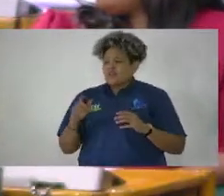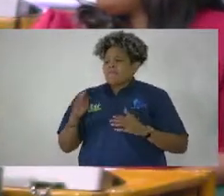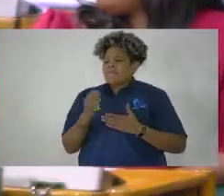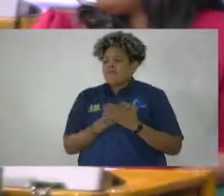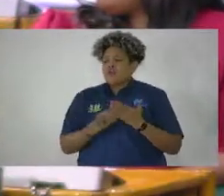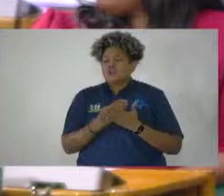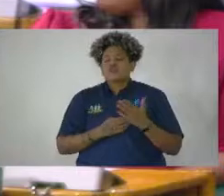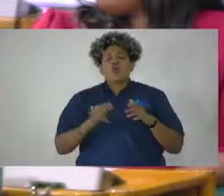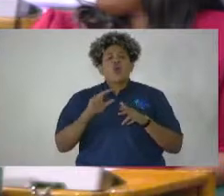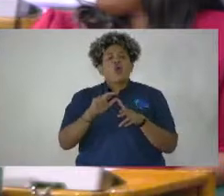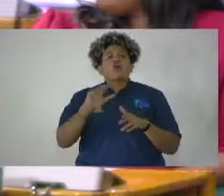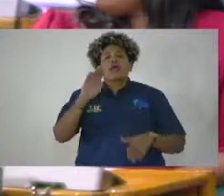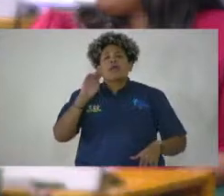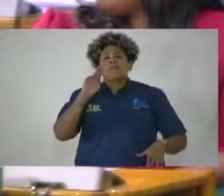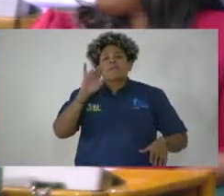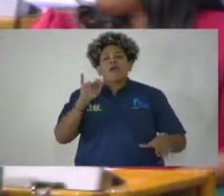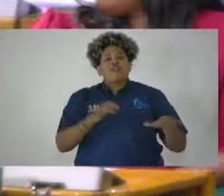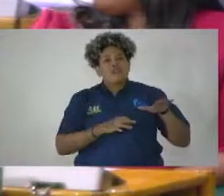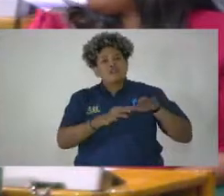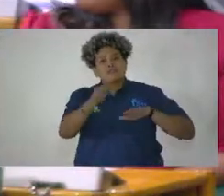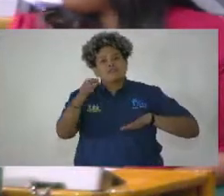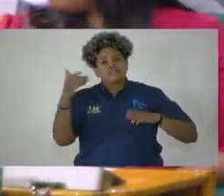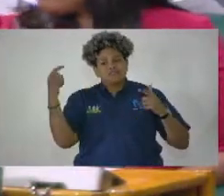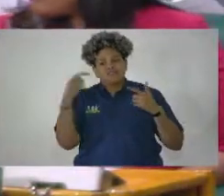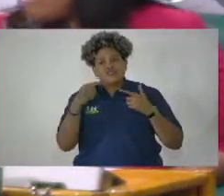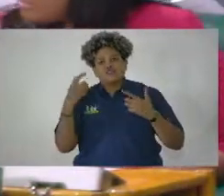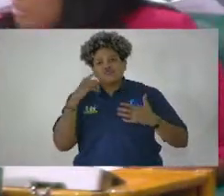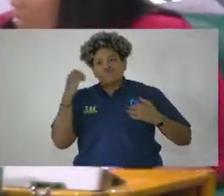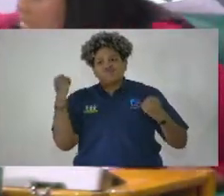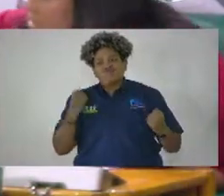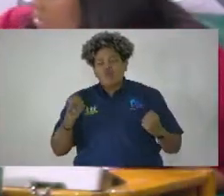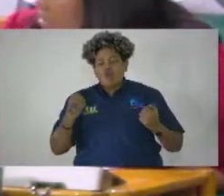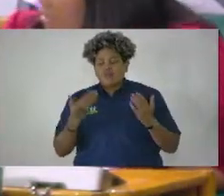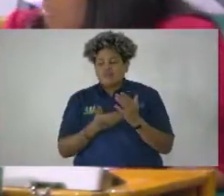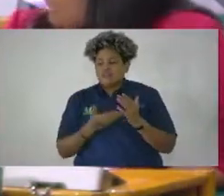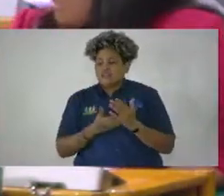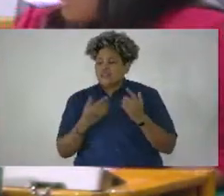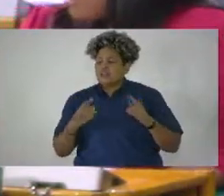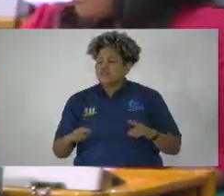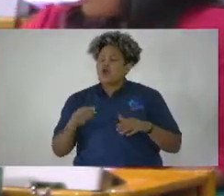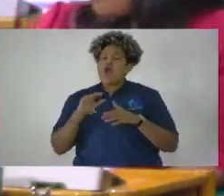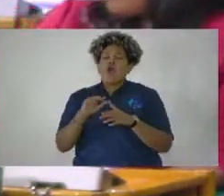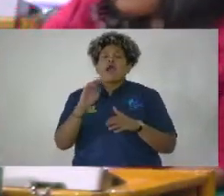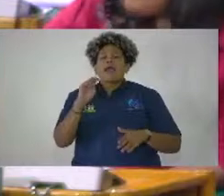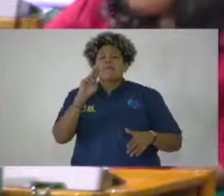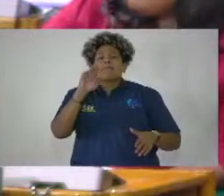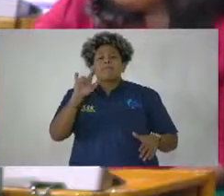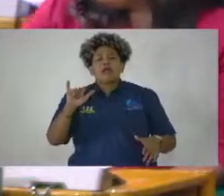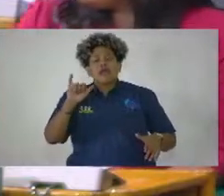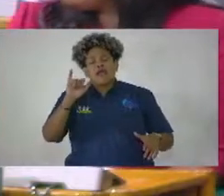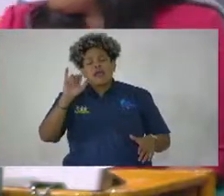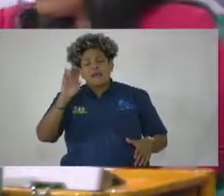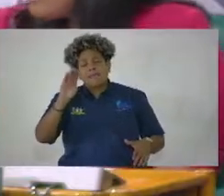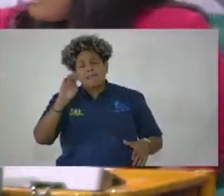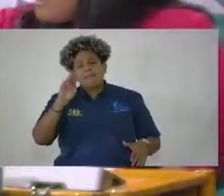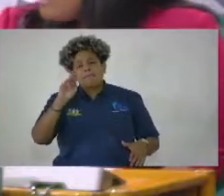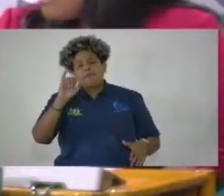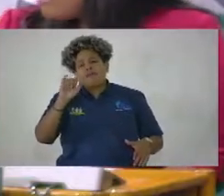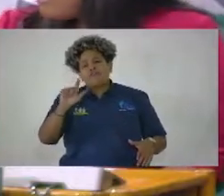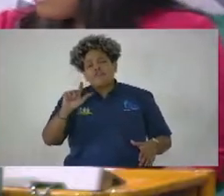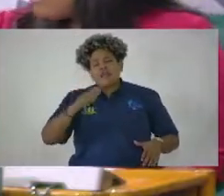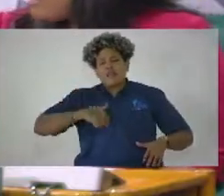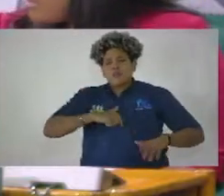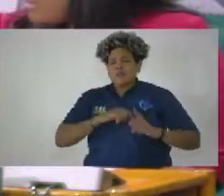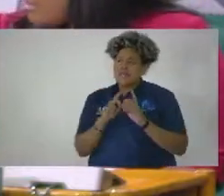Beryl features prominently. Now, Hurricane Beryl, we